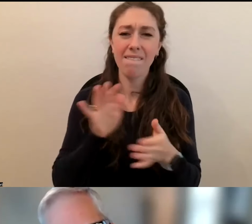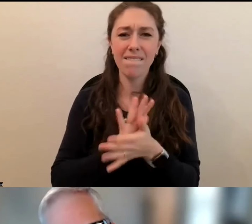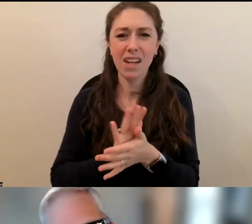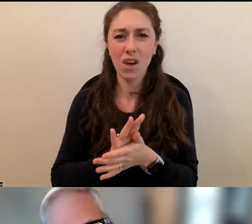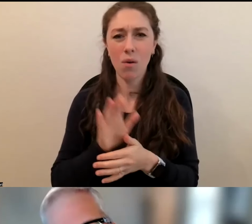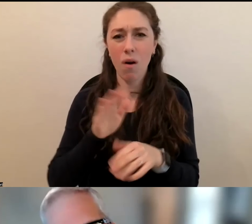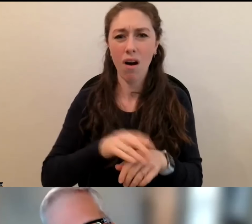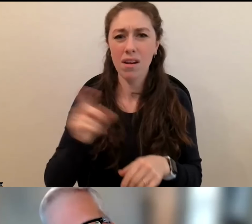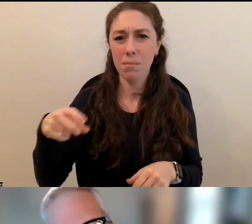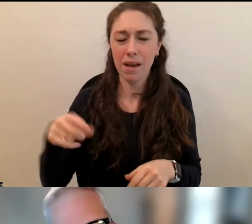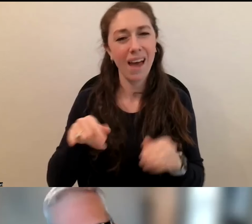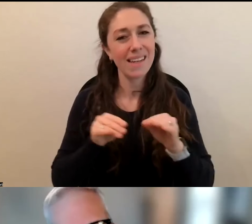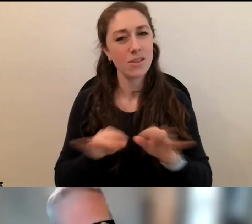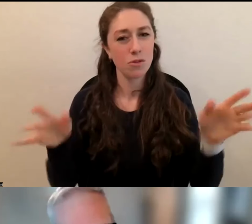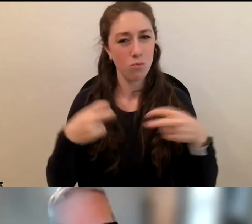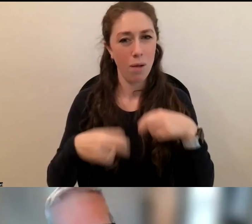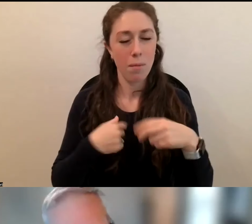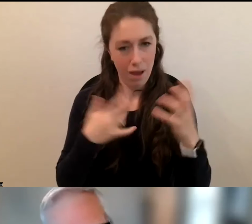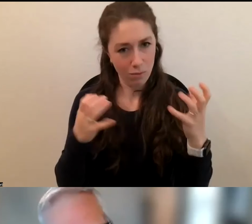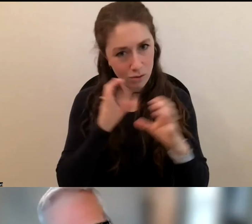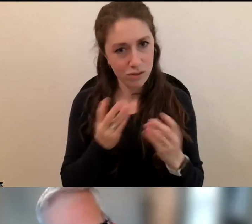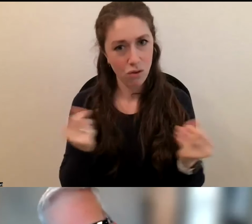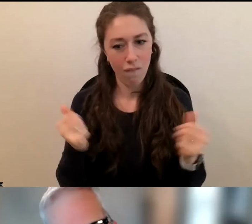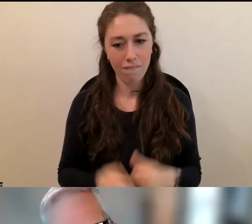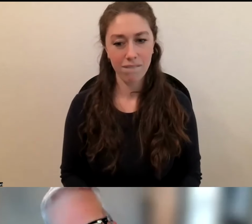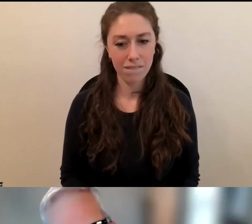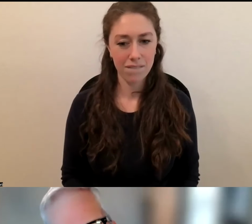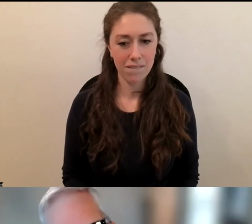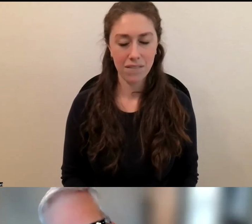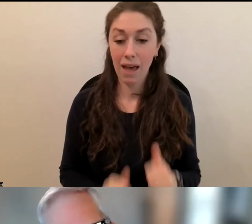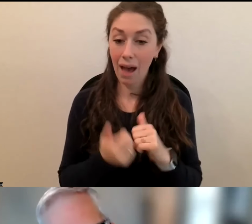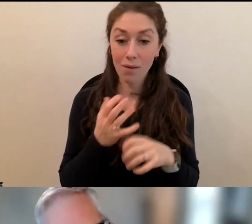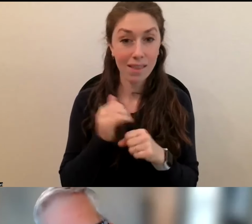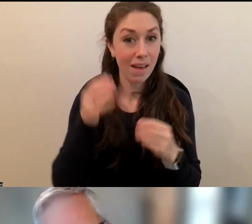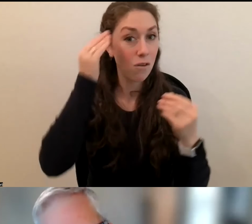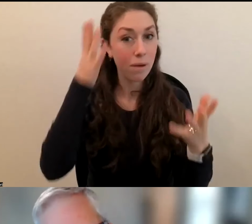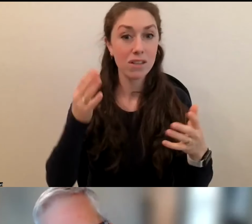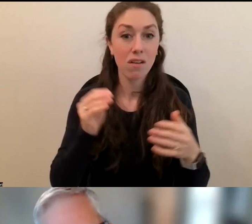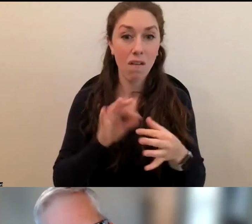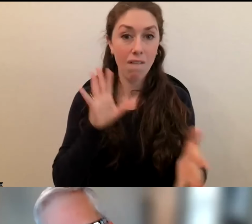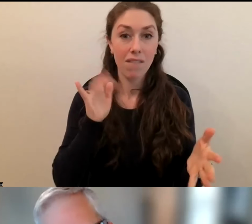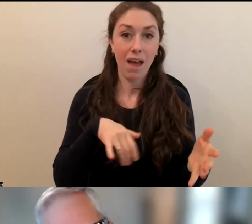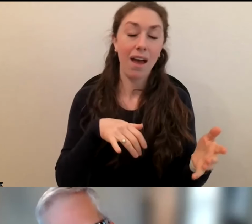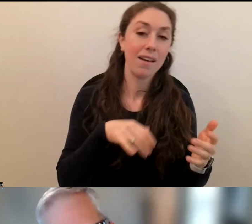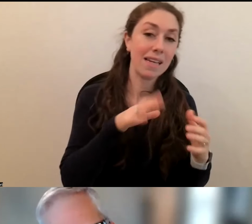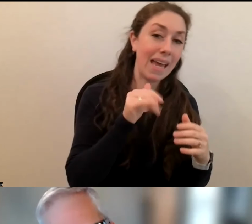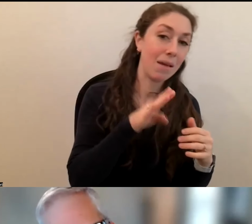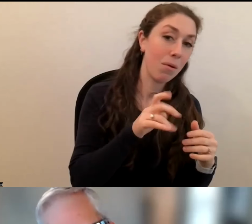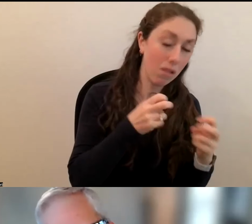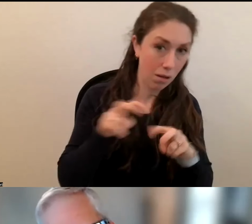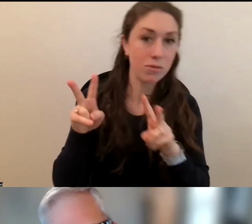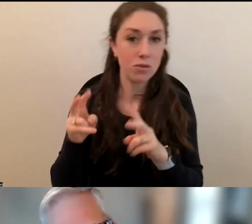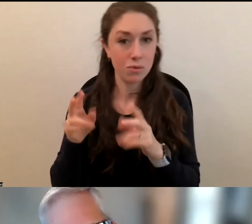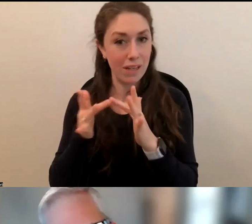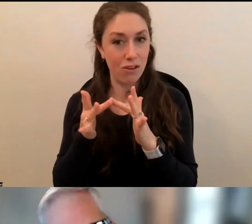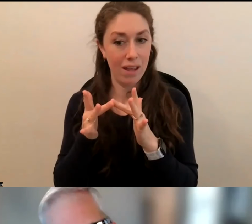the distribution problem. And how do we get this information off of the cable system onto the internet? And there were a